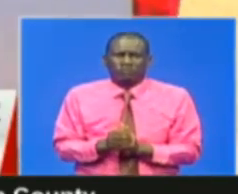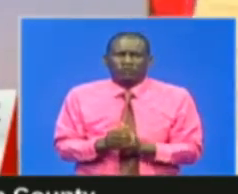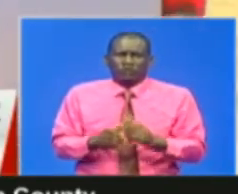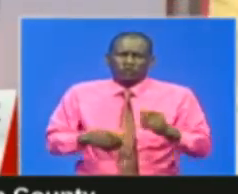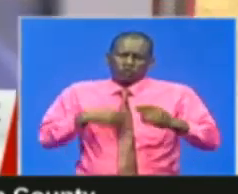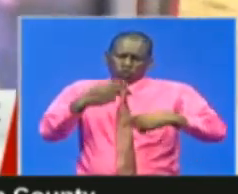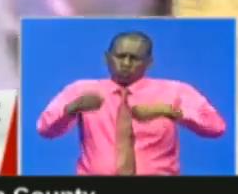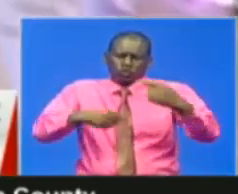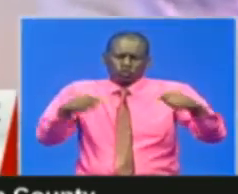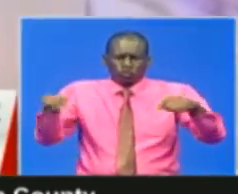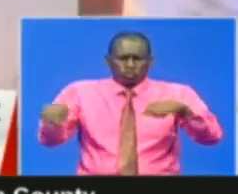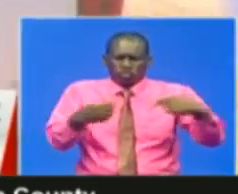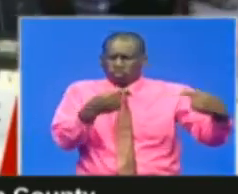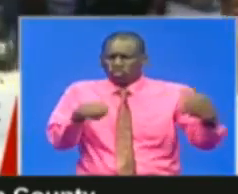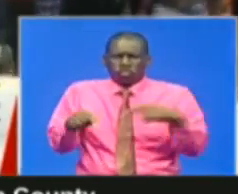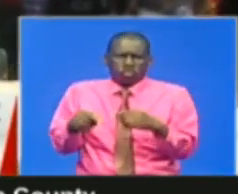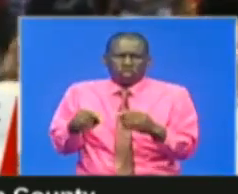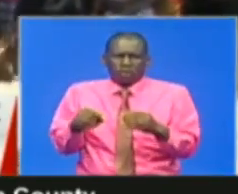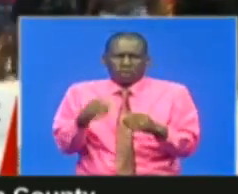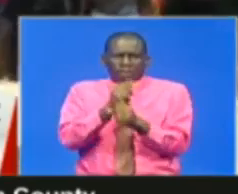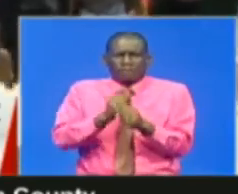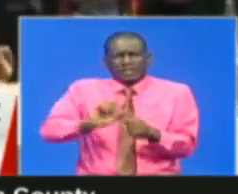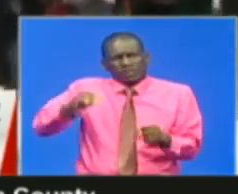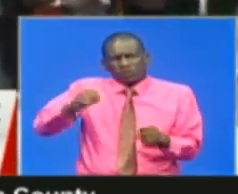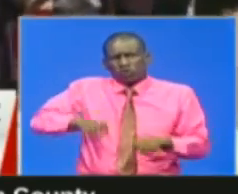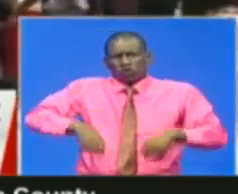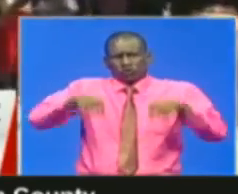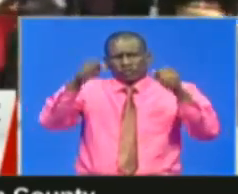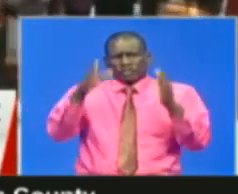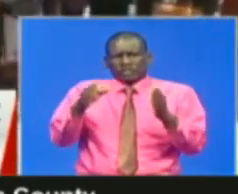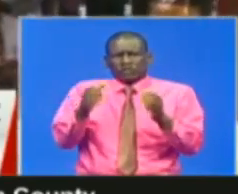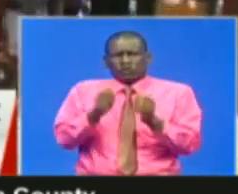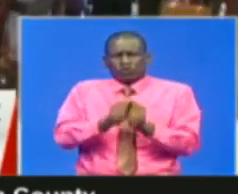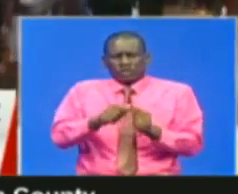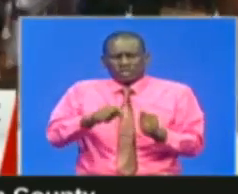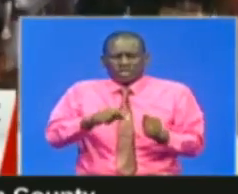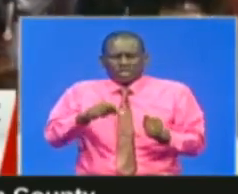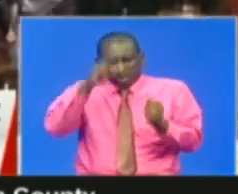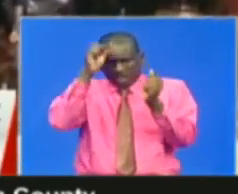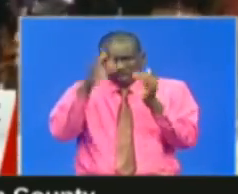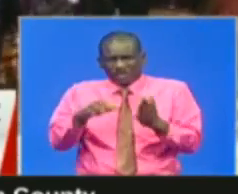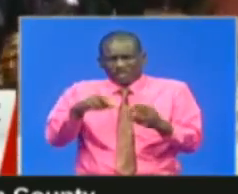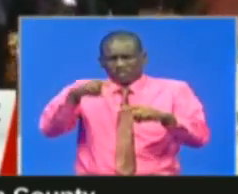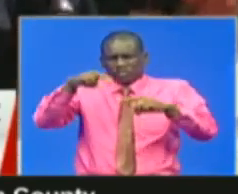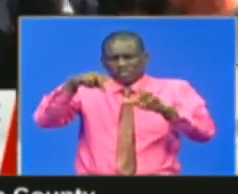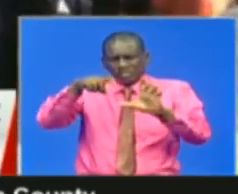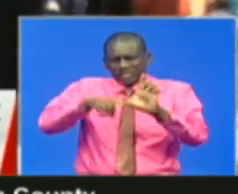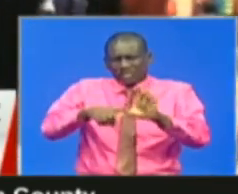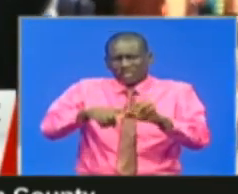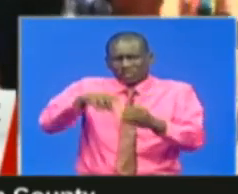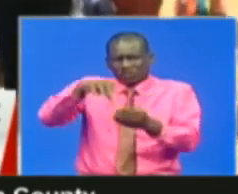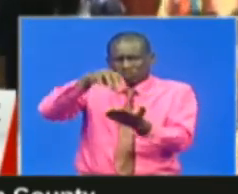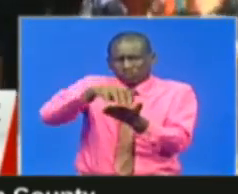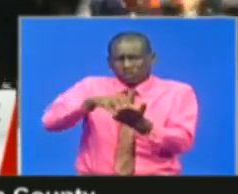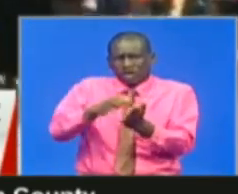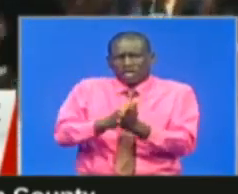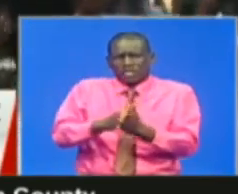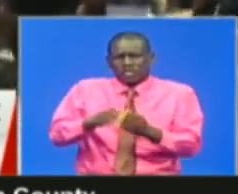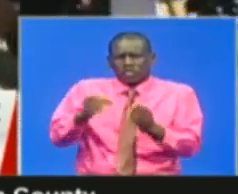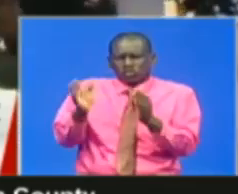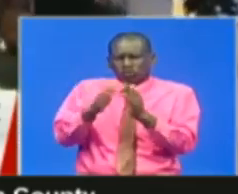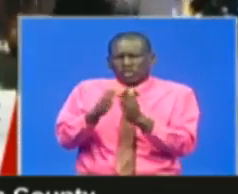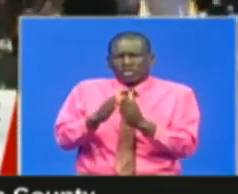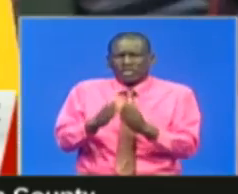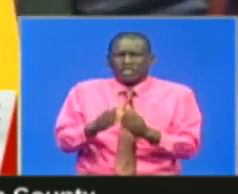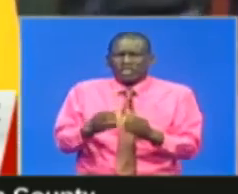Continued chaos had county officers carrying Governor Waiguru's seat, podium, and mobile toilet,